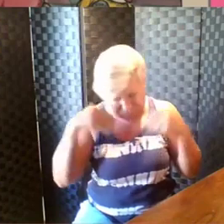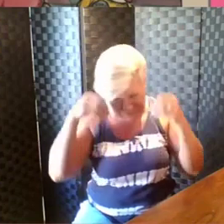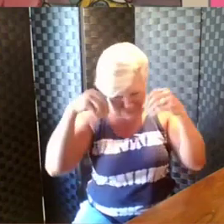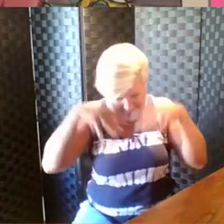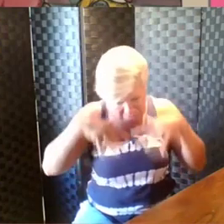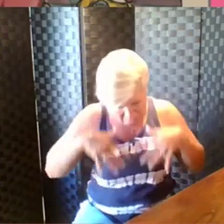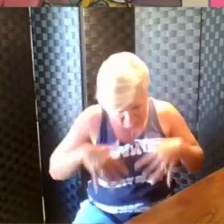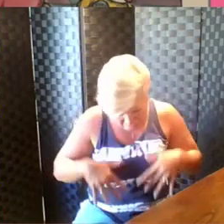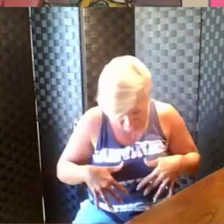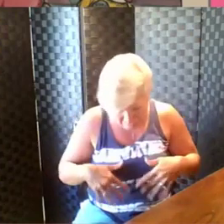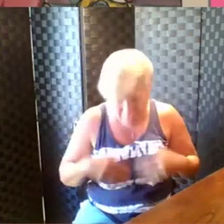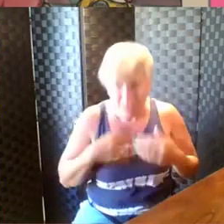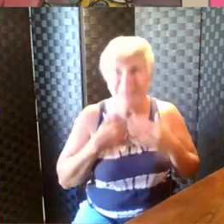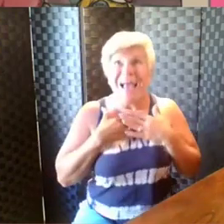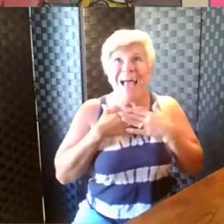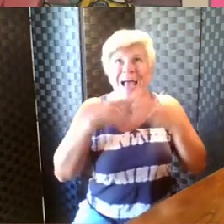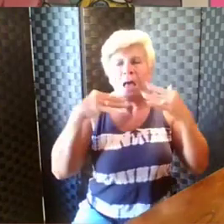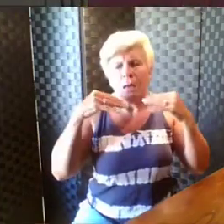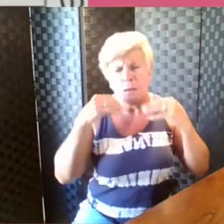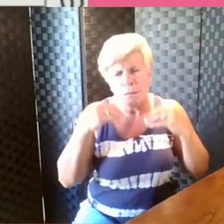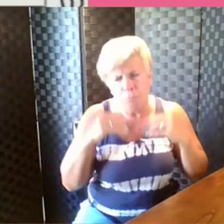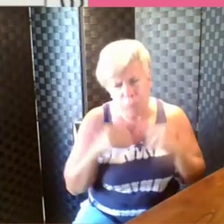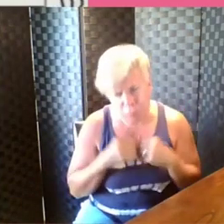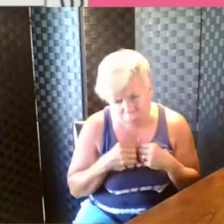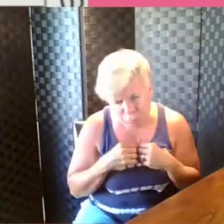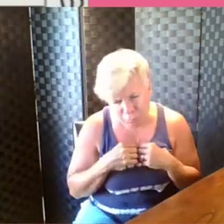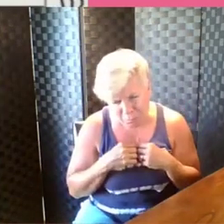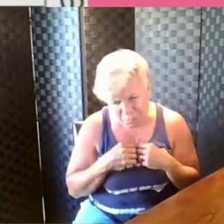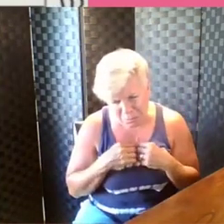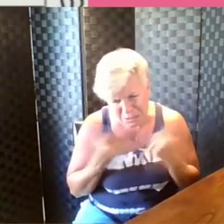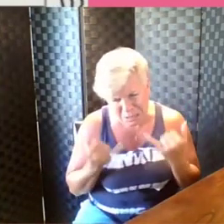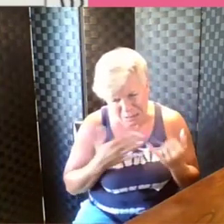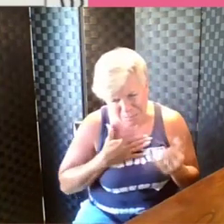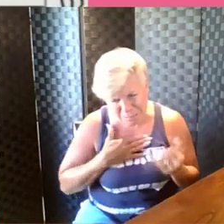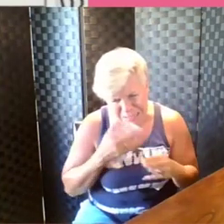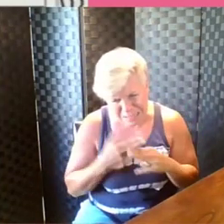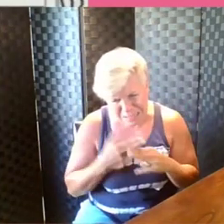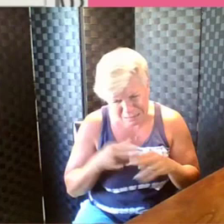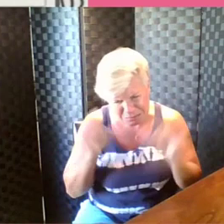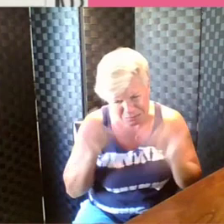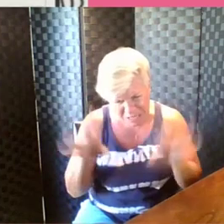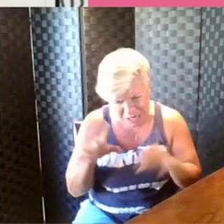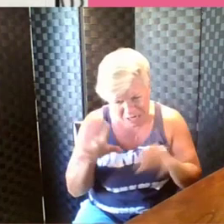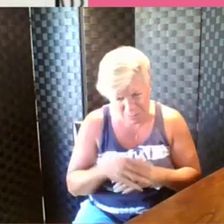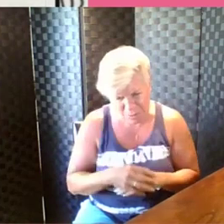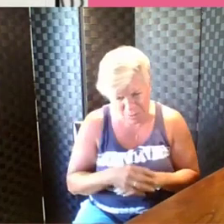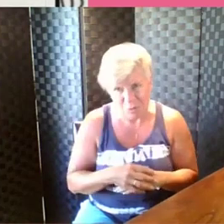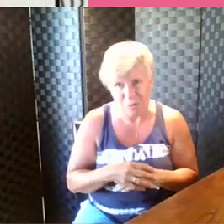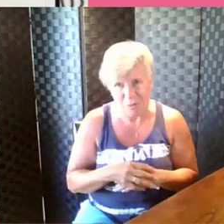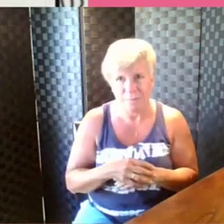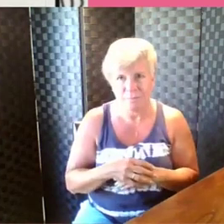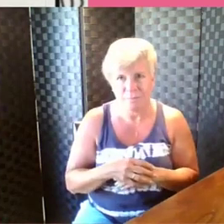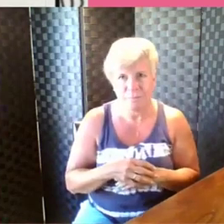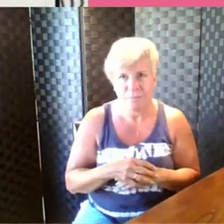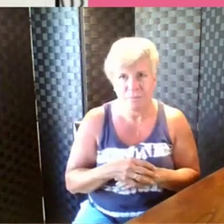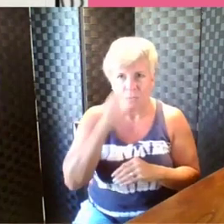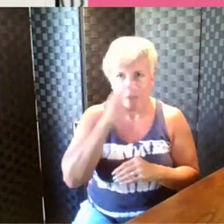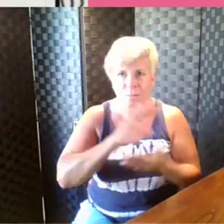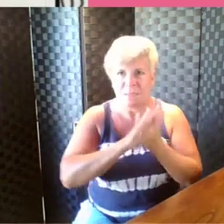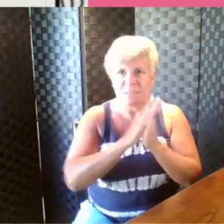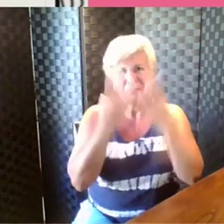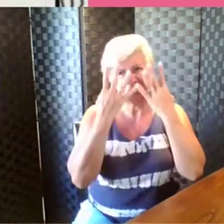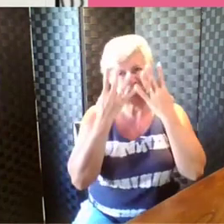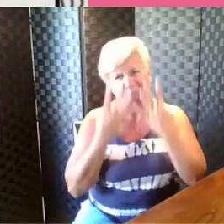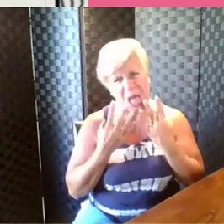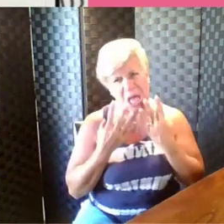was dreadful. So let's write that in that blank. Chrysanthemum becomes